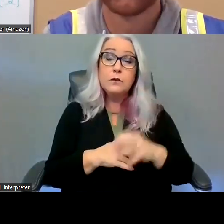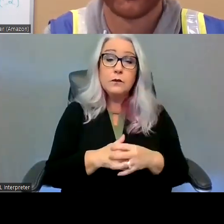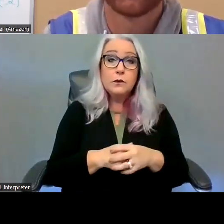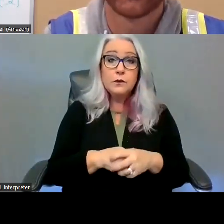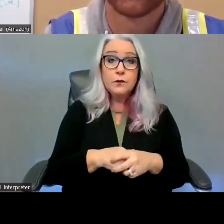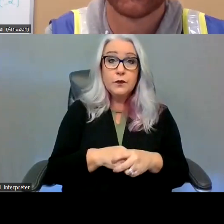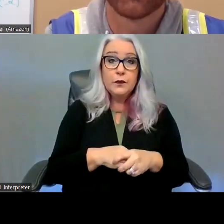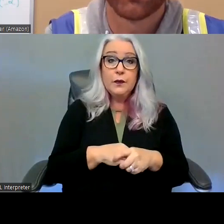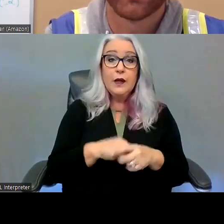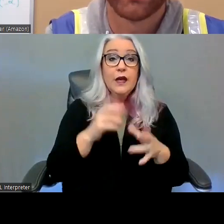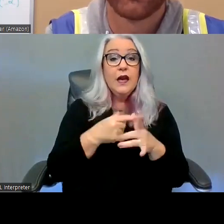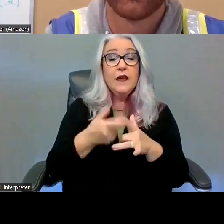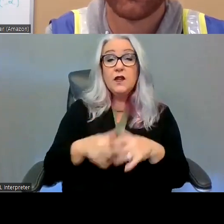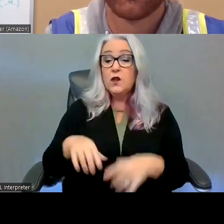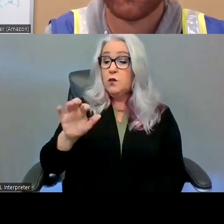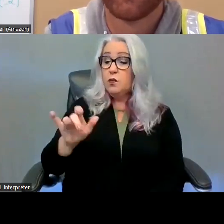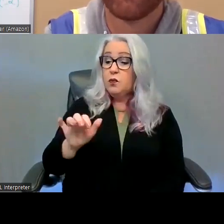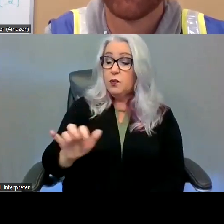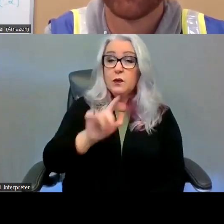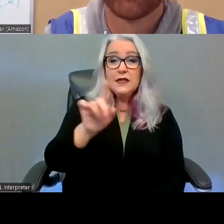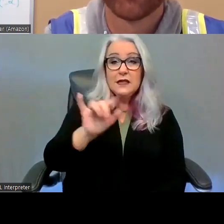where you enter in your zip code again.